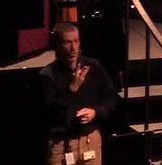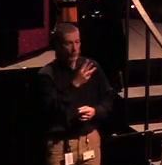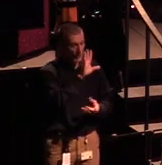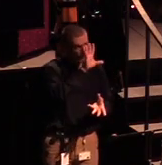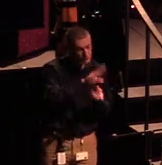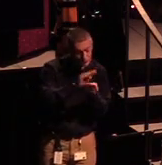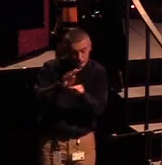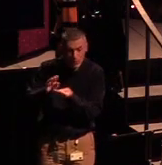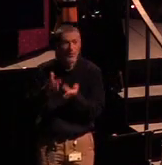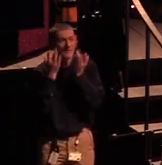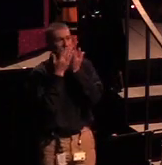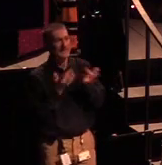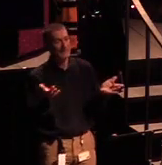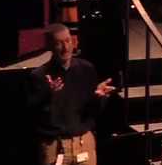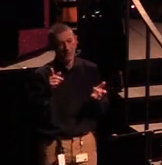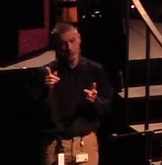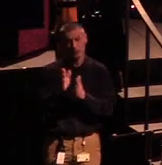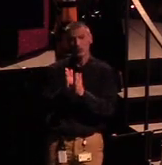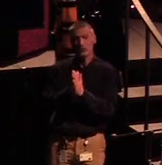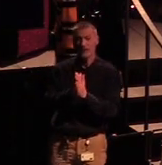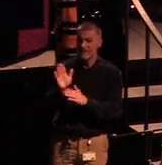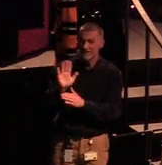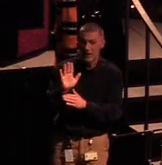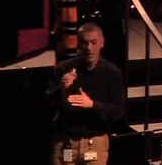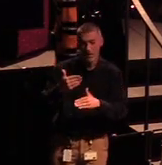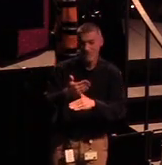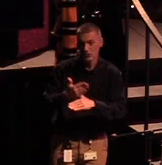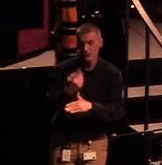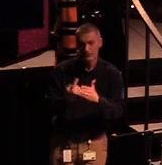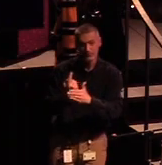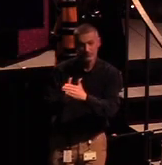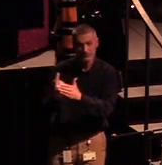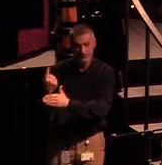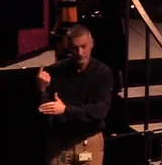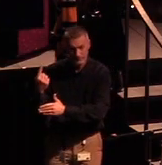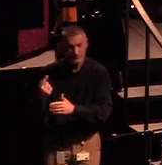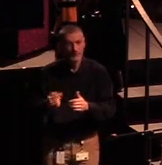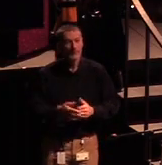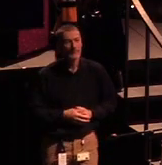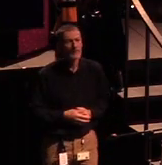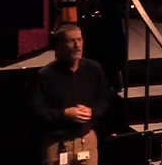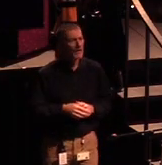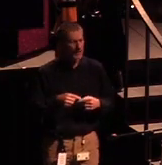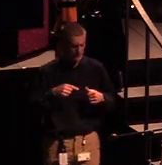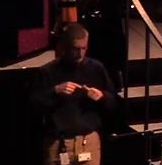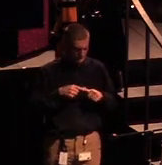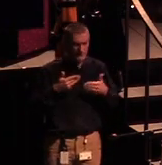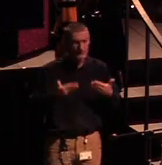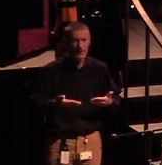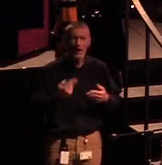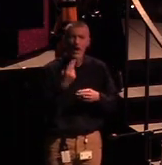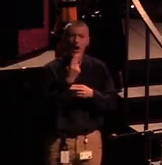at their farewell brunch on Sunday so a few other things were to run through and so the artistic program